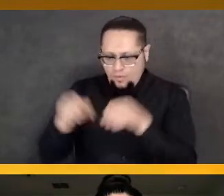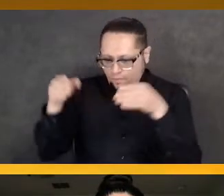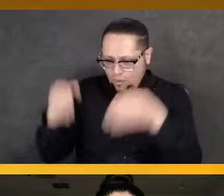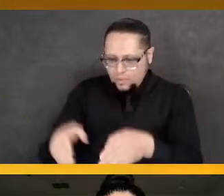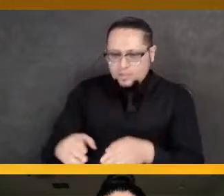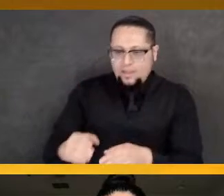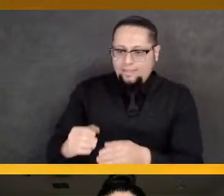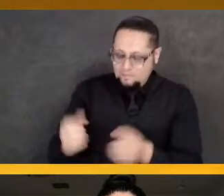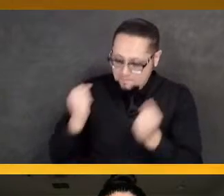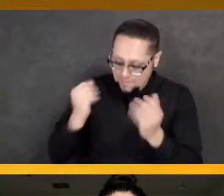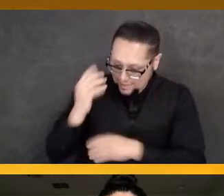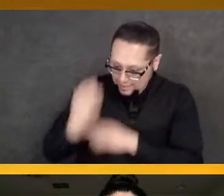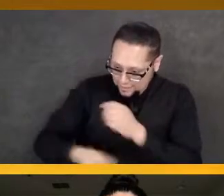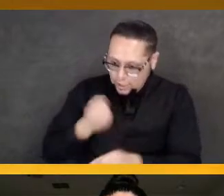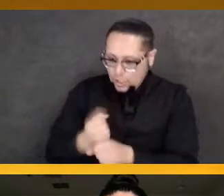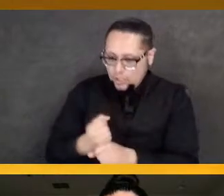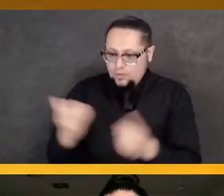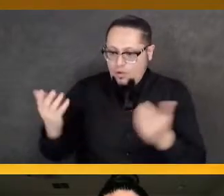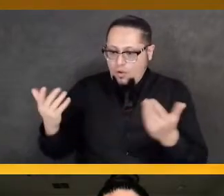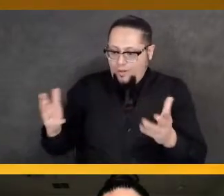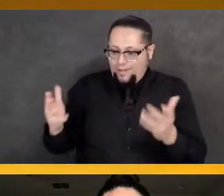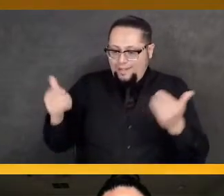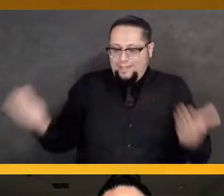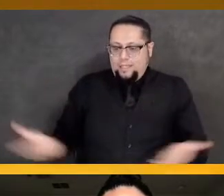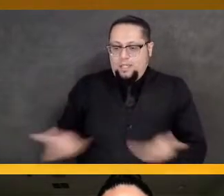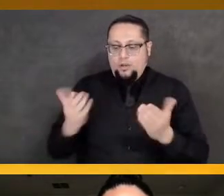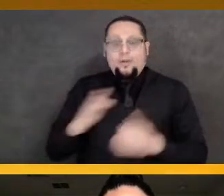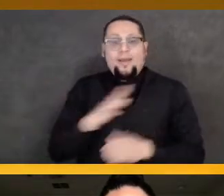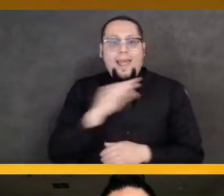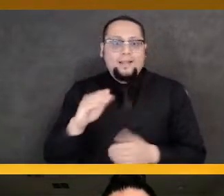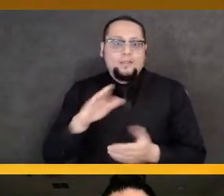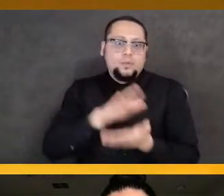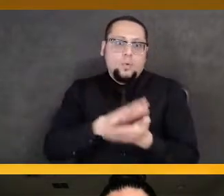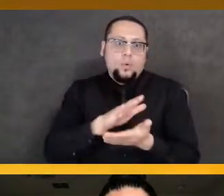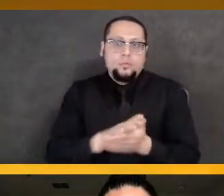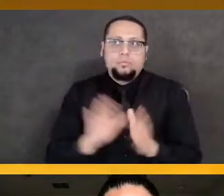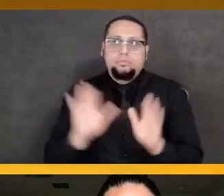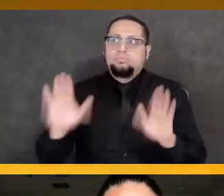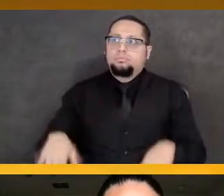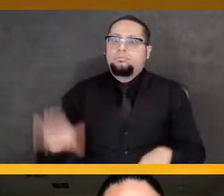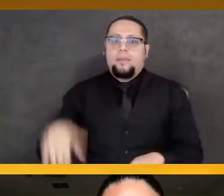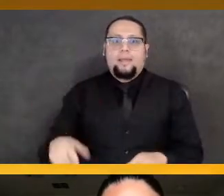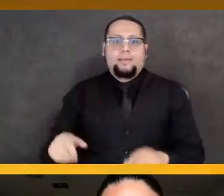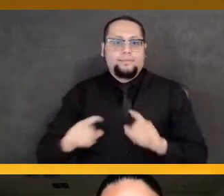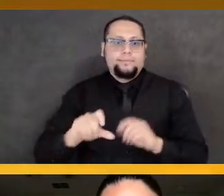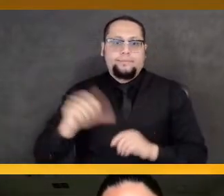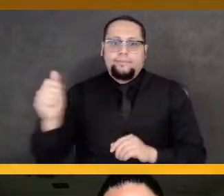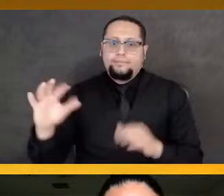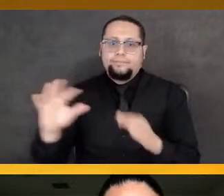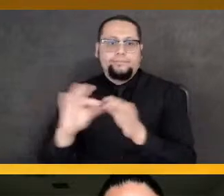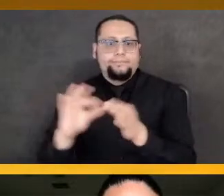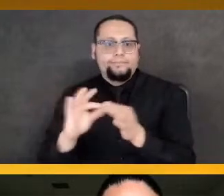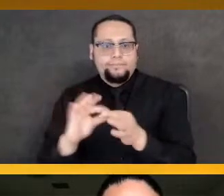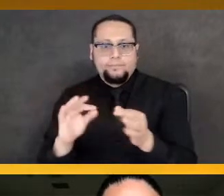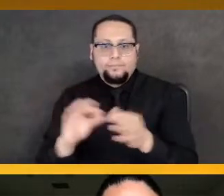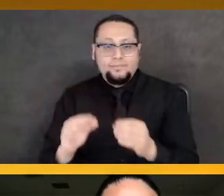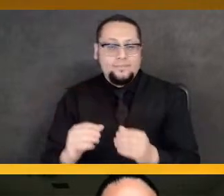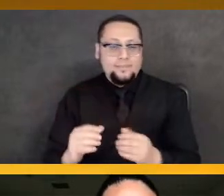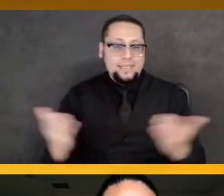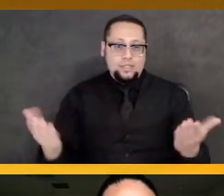And then schools, but that's just going to be a whole rant. Having our public education system here in San